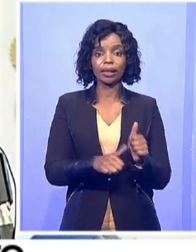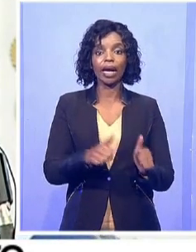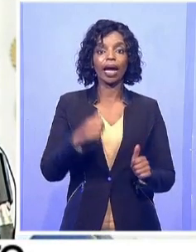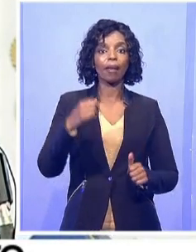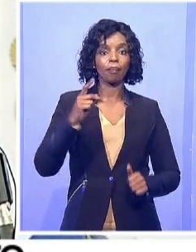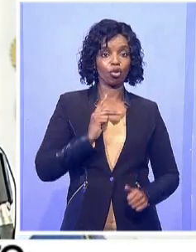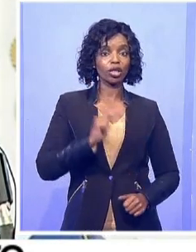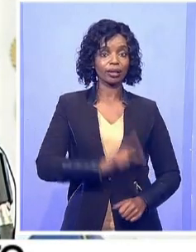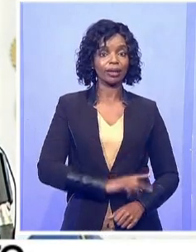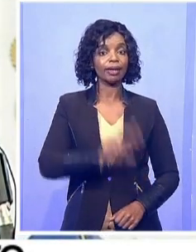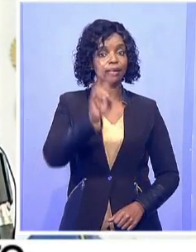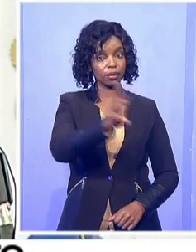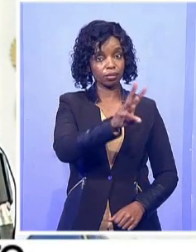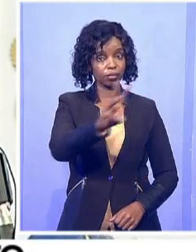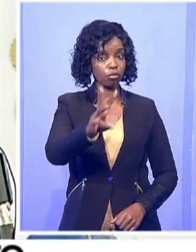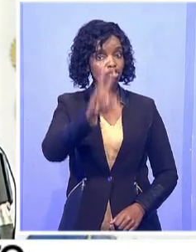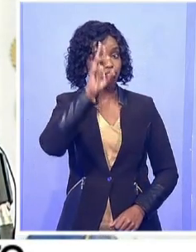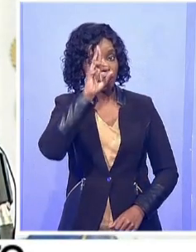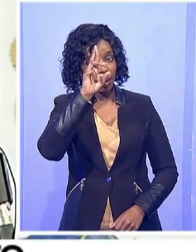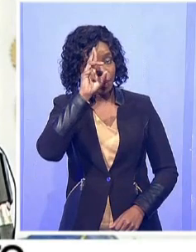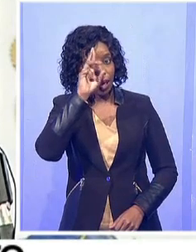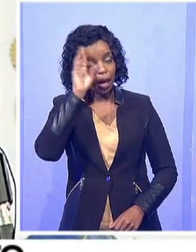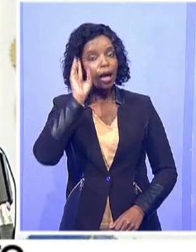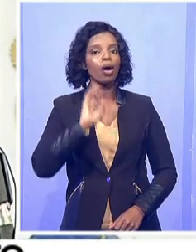of the Department of Military Veterans.